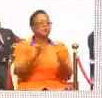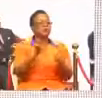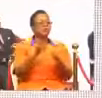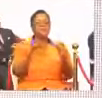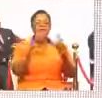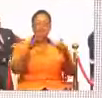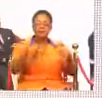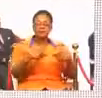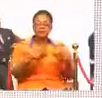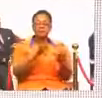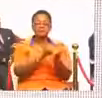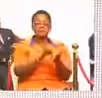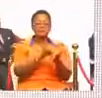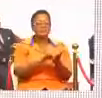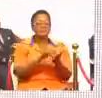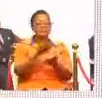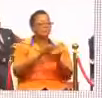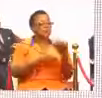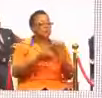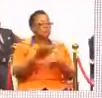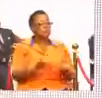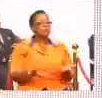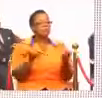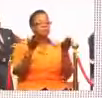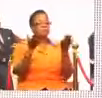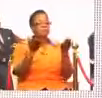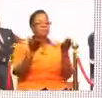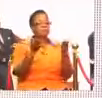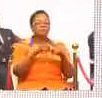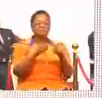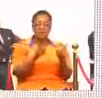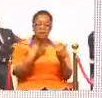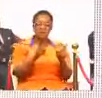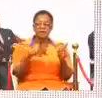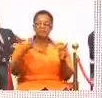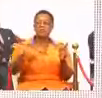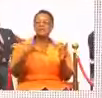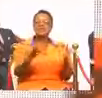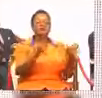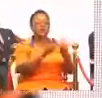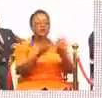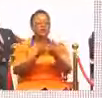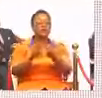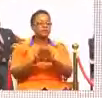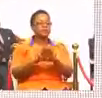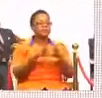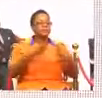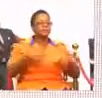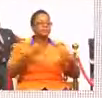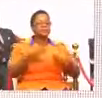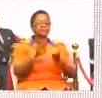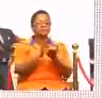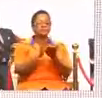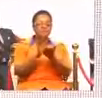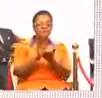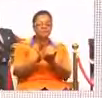claim economy is improving when industries are closing and people are being